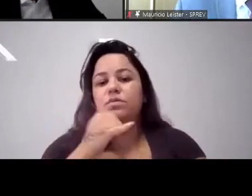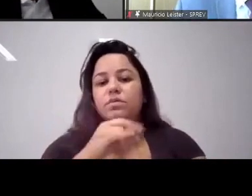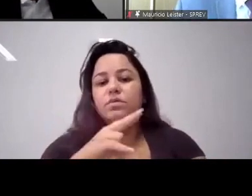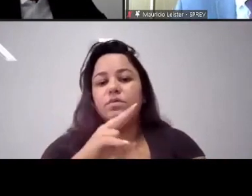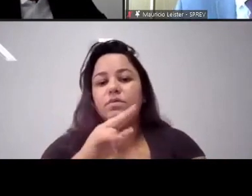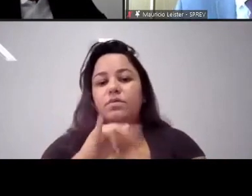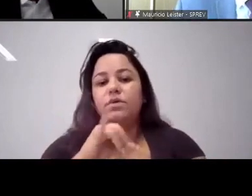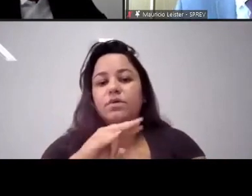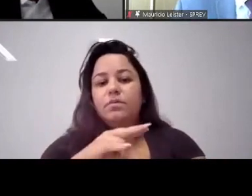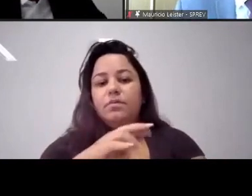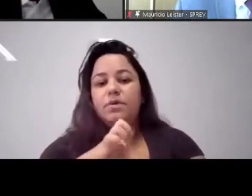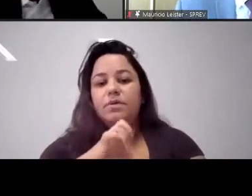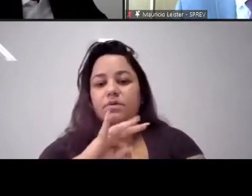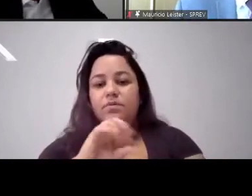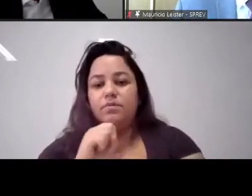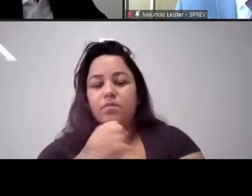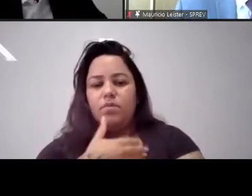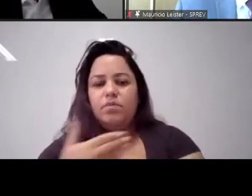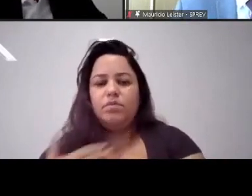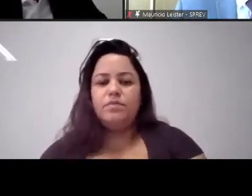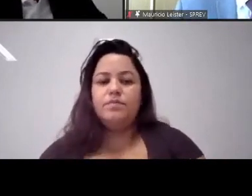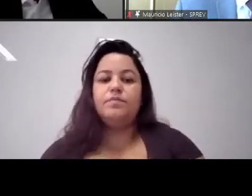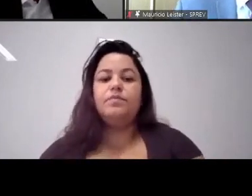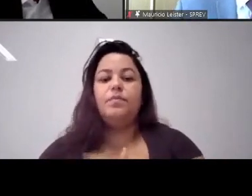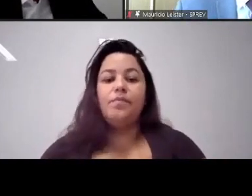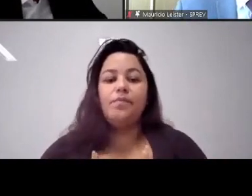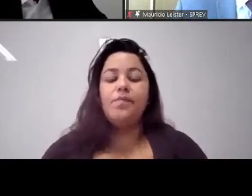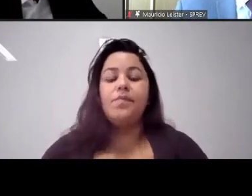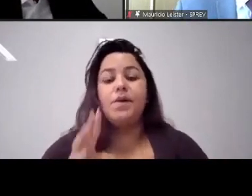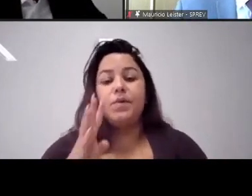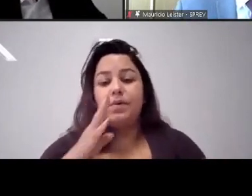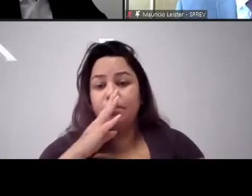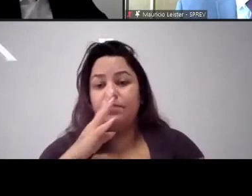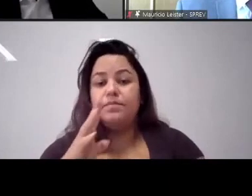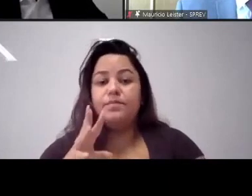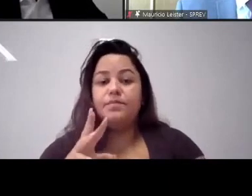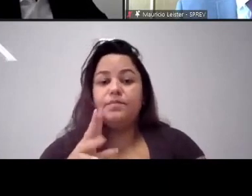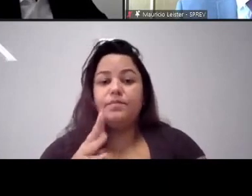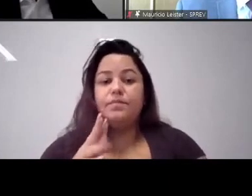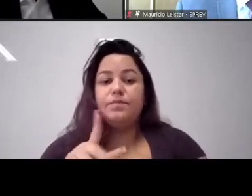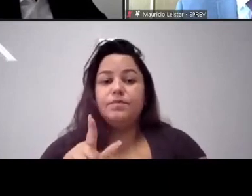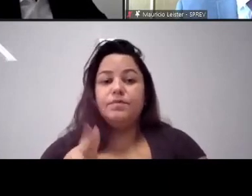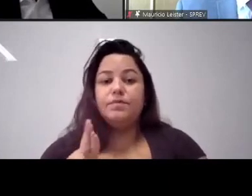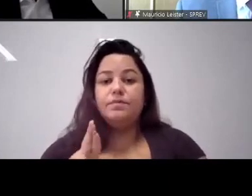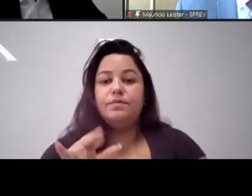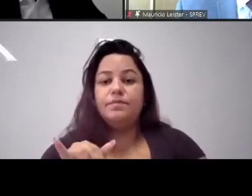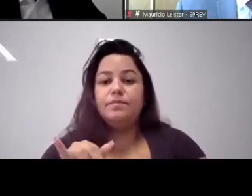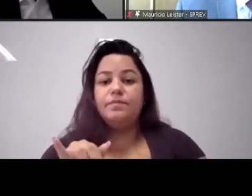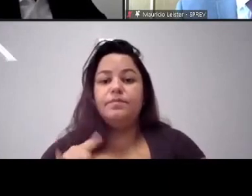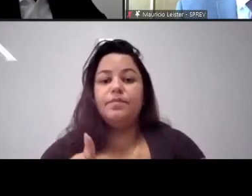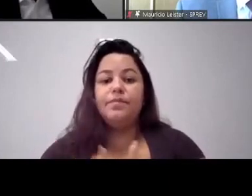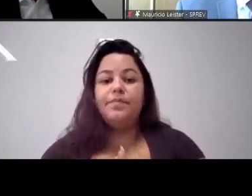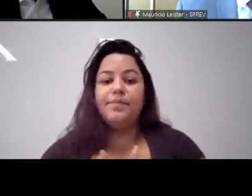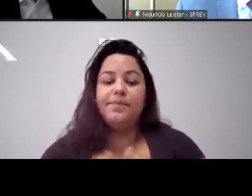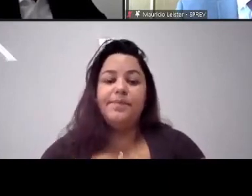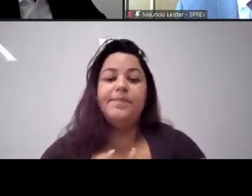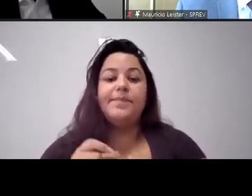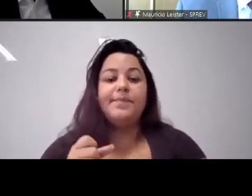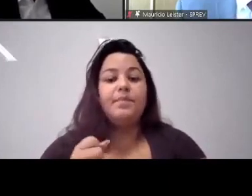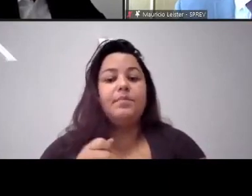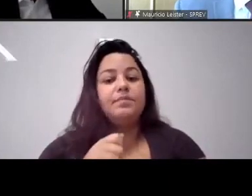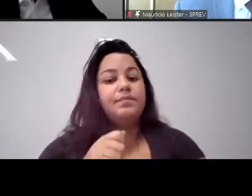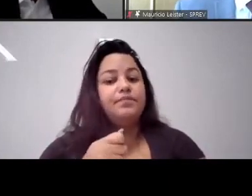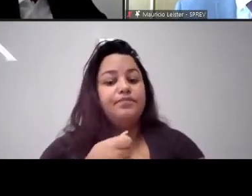environmental, social change, and the resolution 8.2, it contemplates